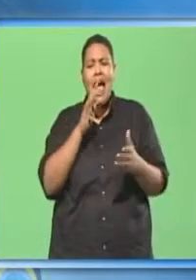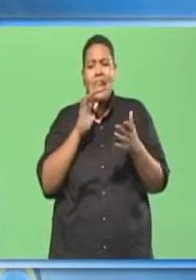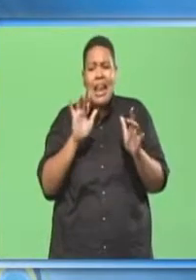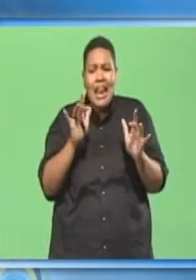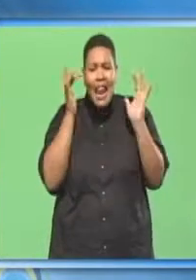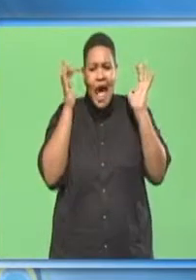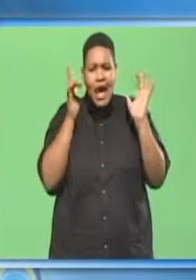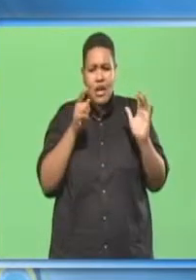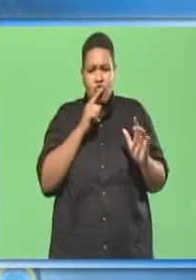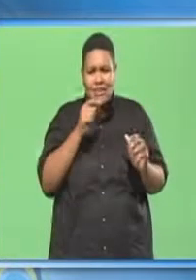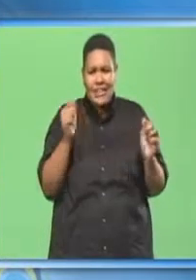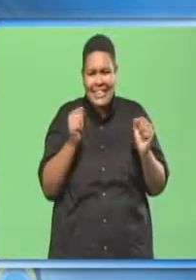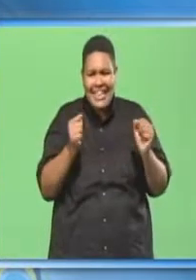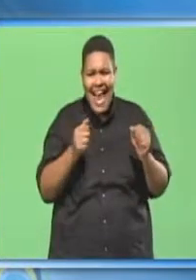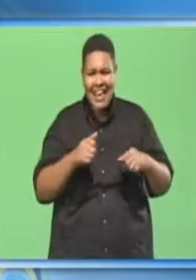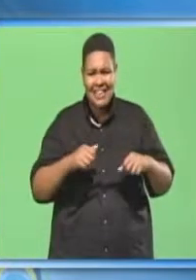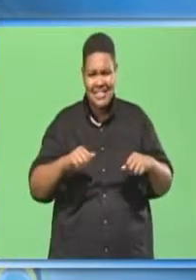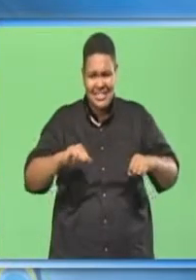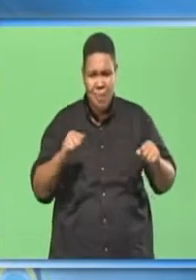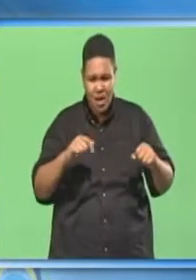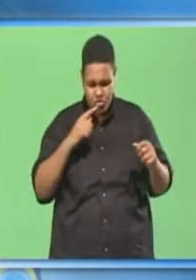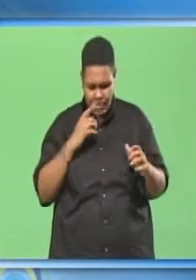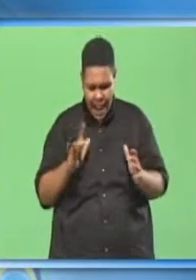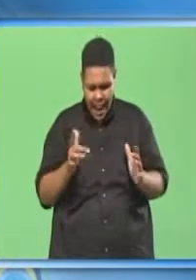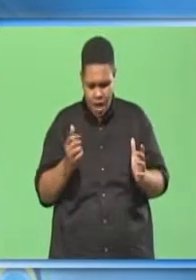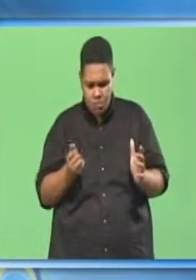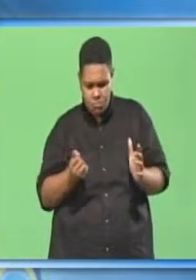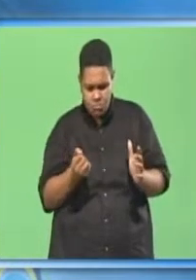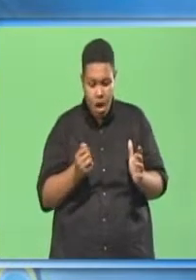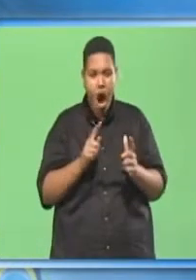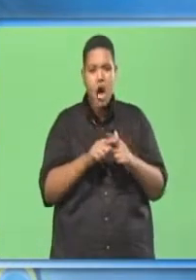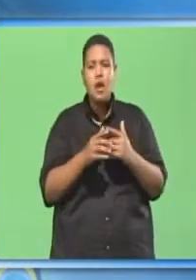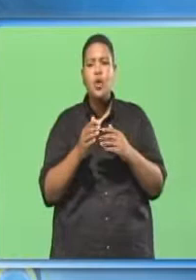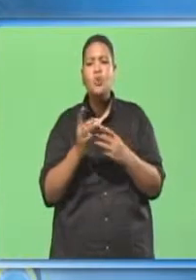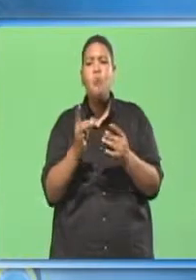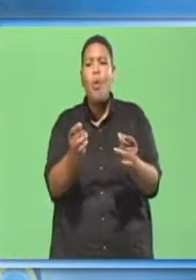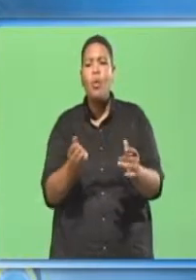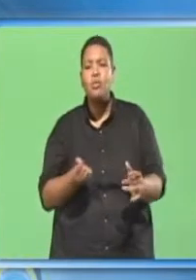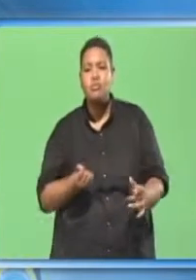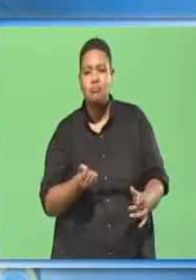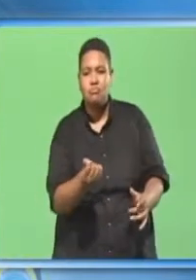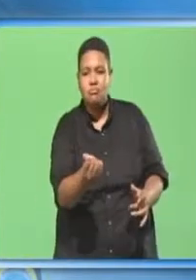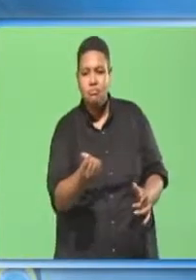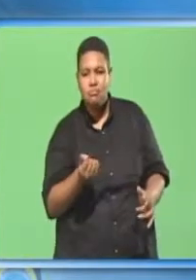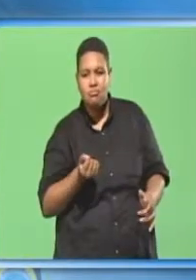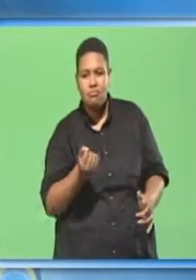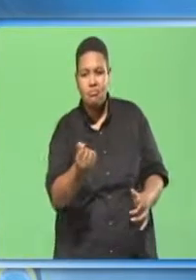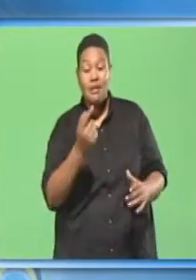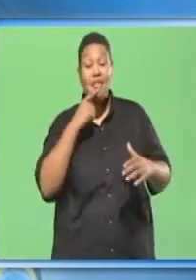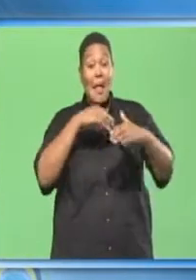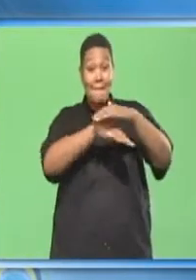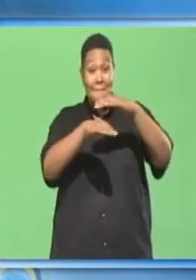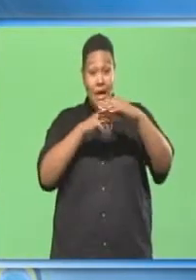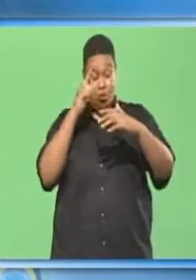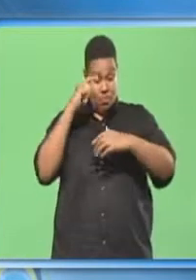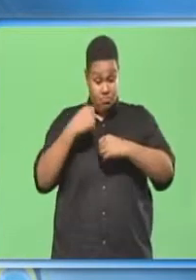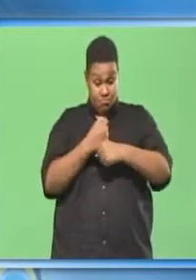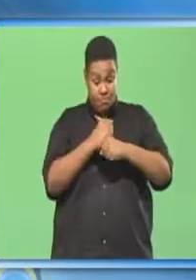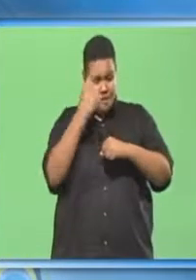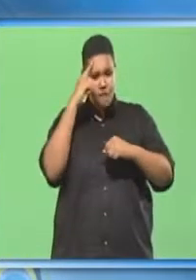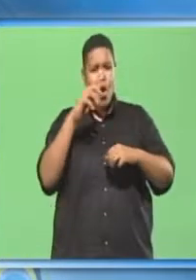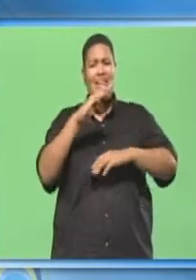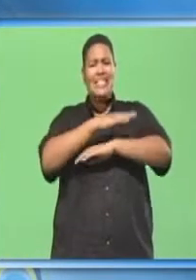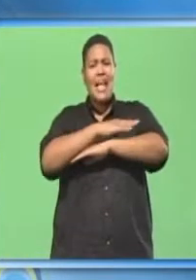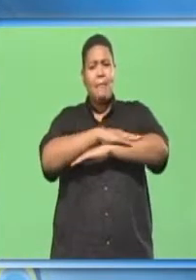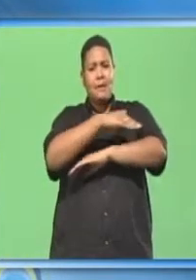any tight spots until the drawer operates smoothly. The base that will be constructed for the night table consists of